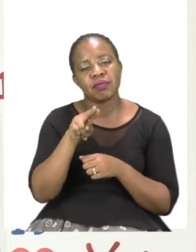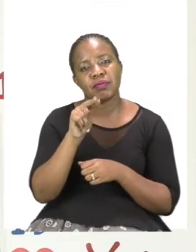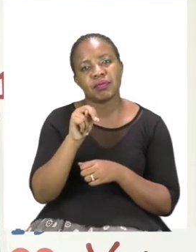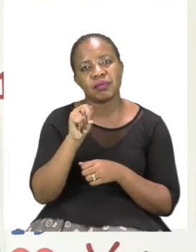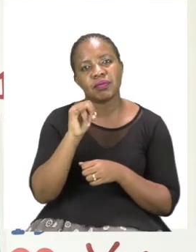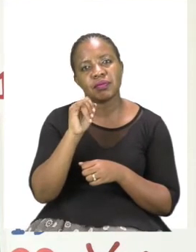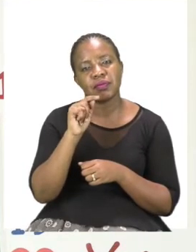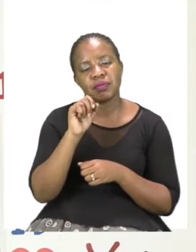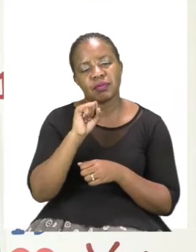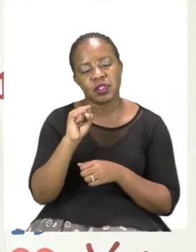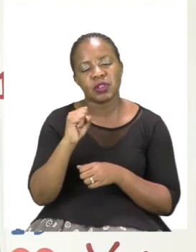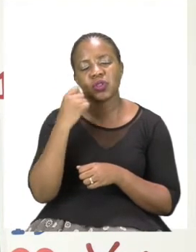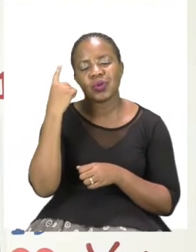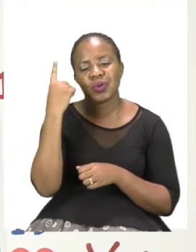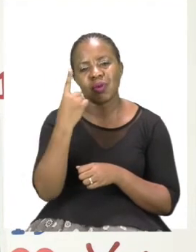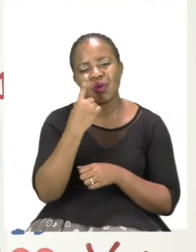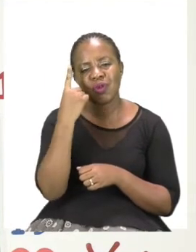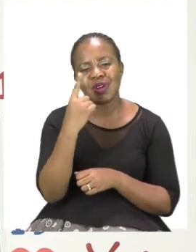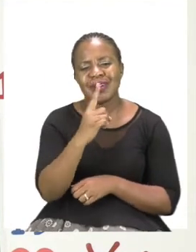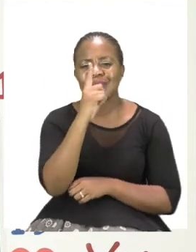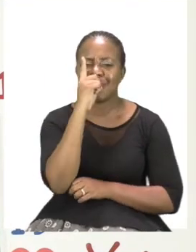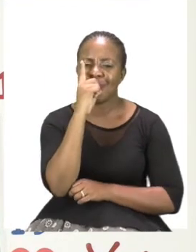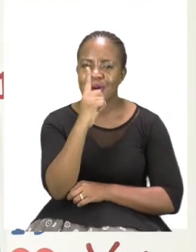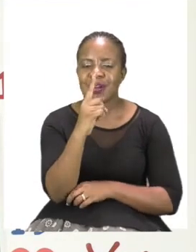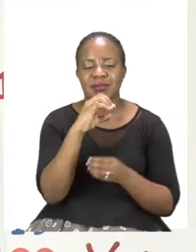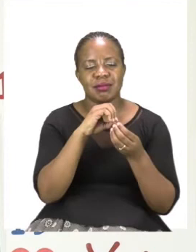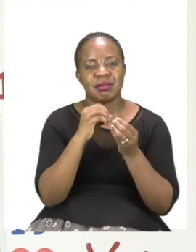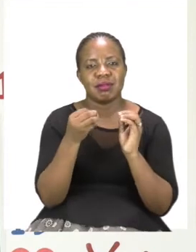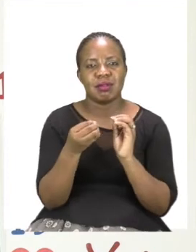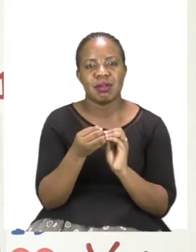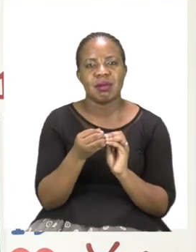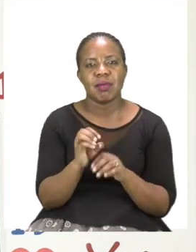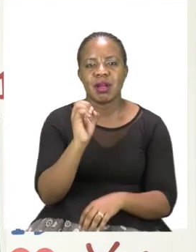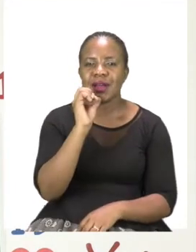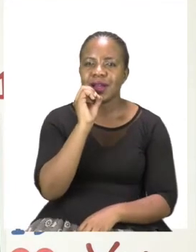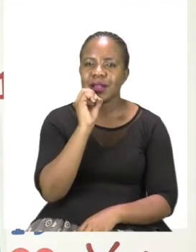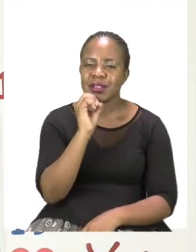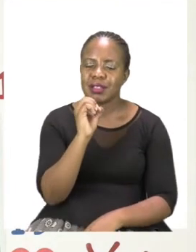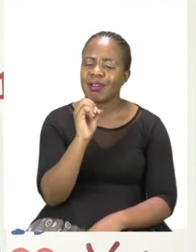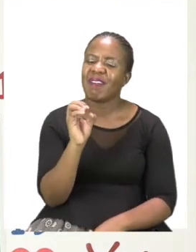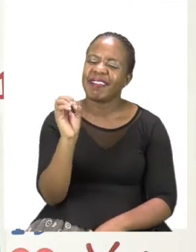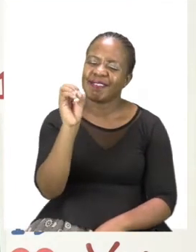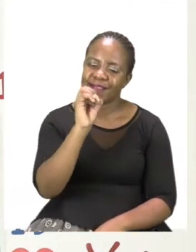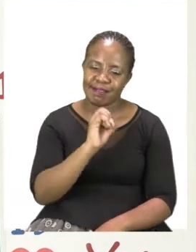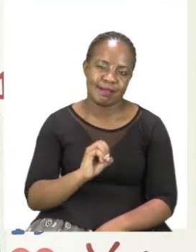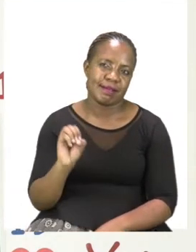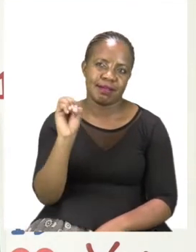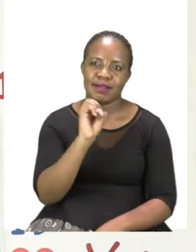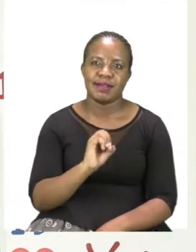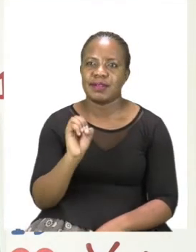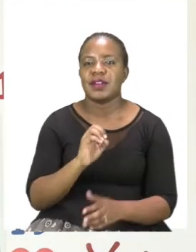digit. There are no zeros. So we are just going to take our 6 and write